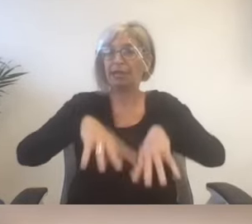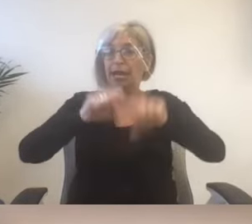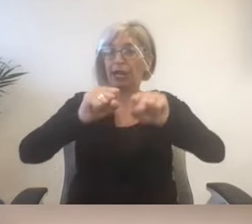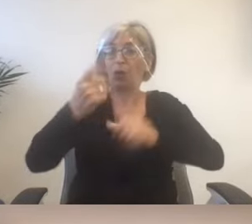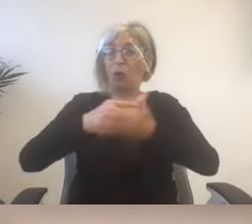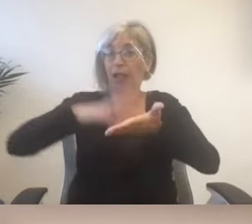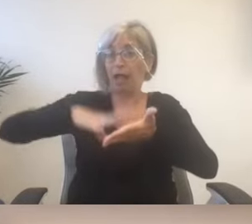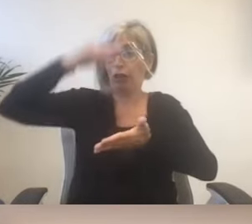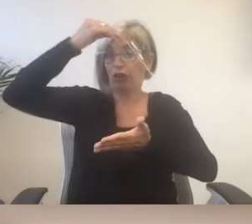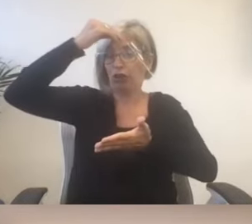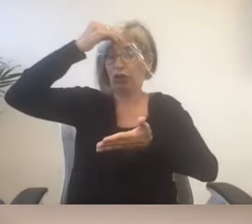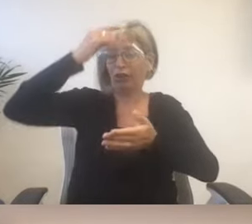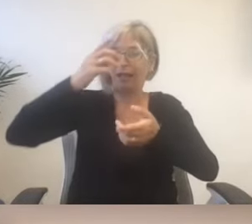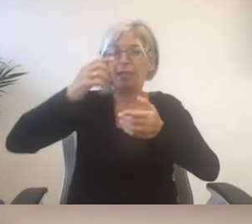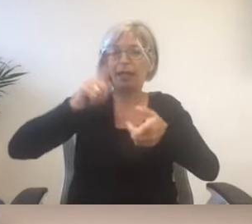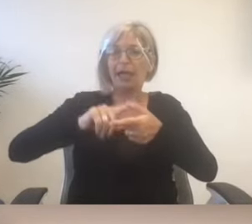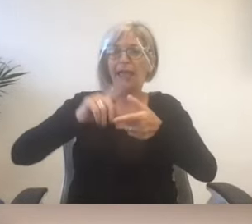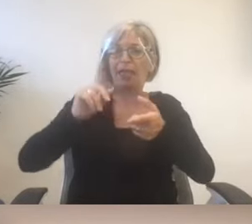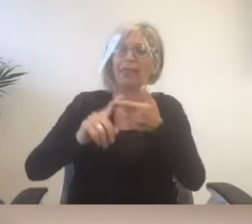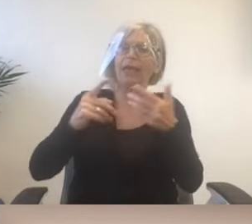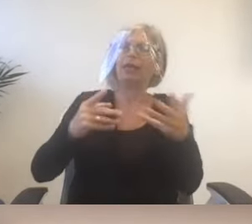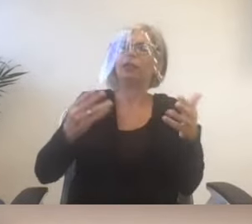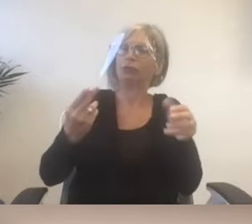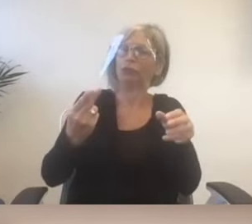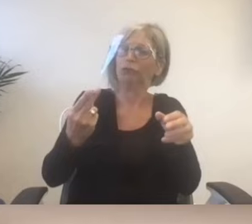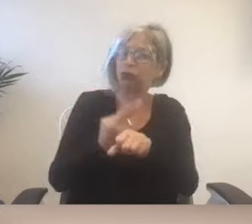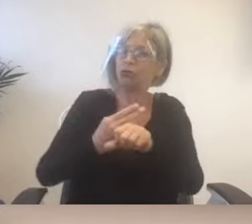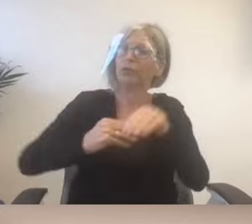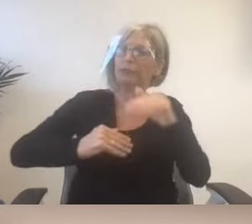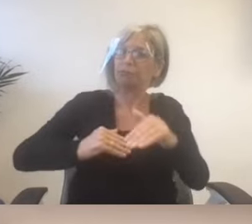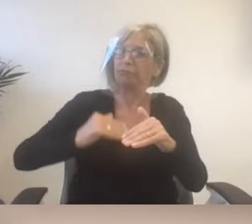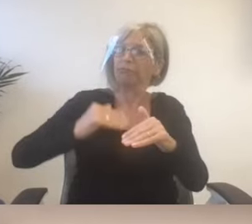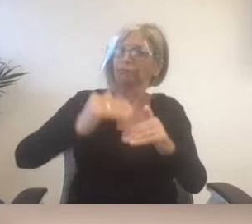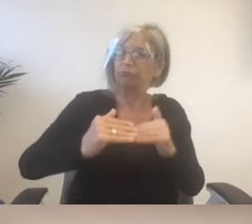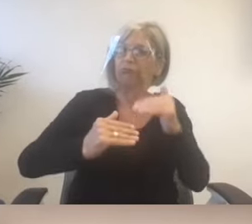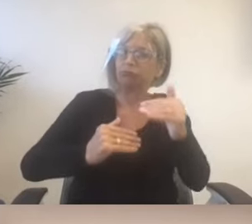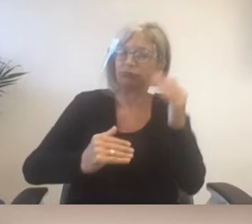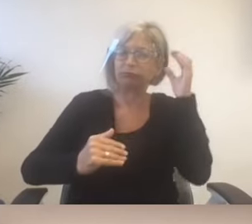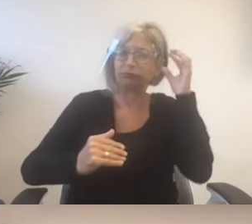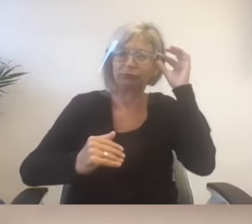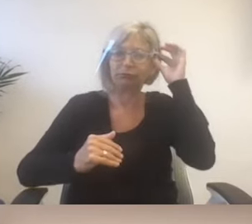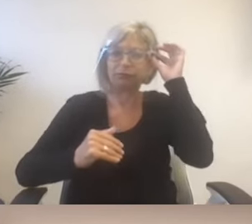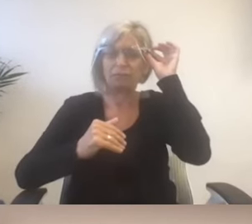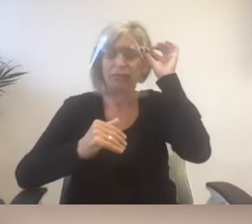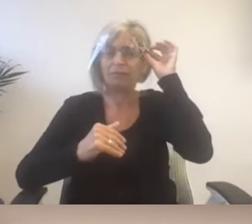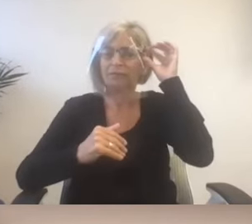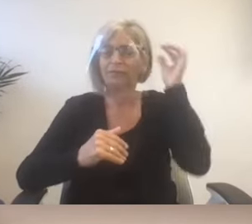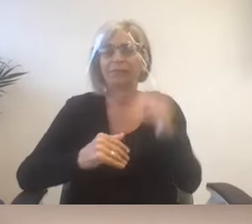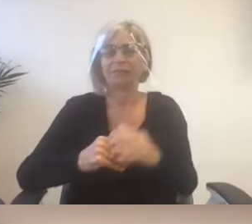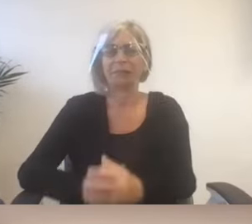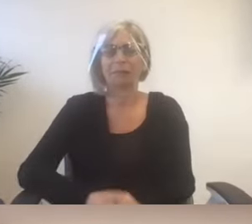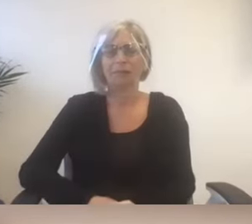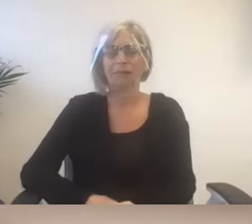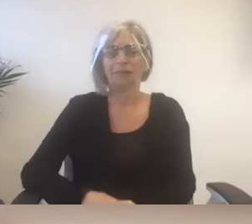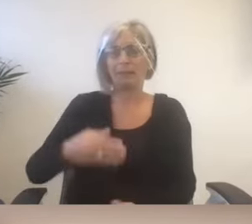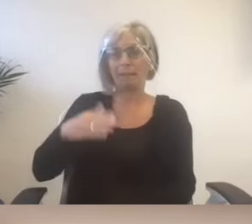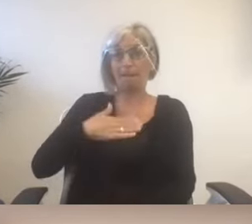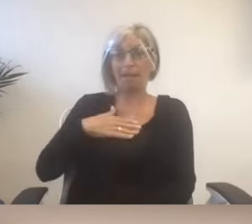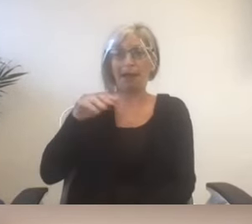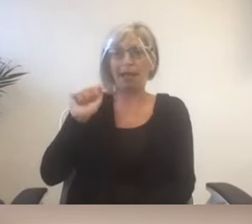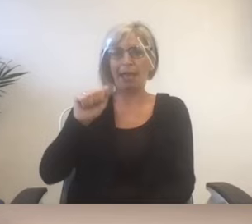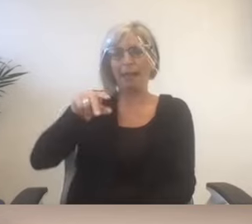course and sort of playing it back step by step. And I will just say up front, this did meet that objective. The